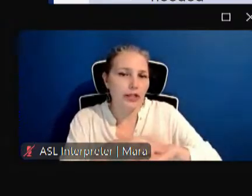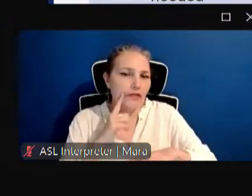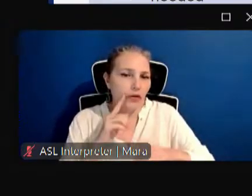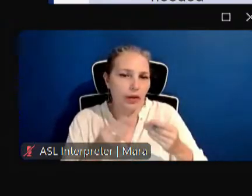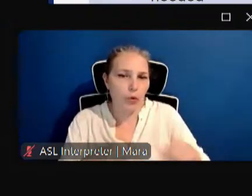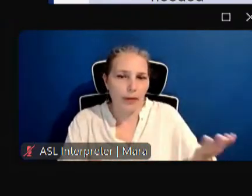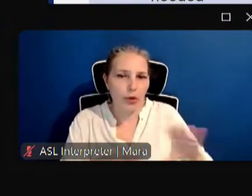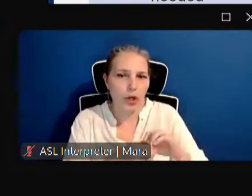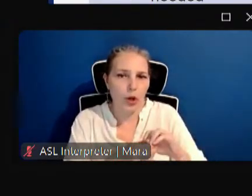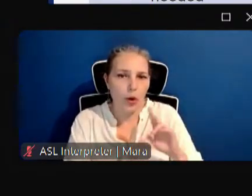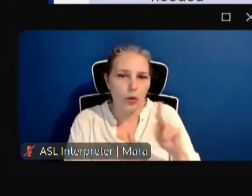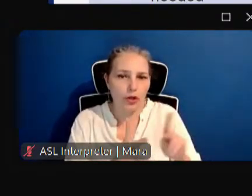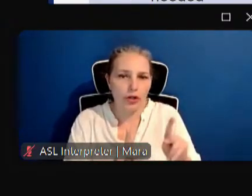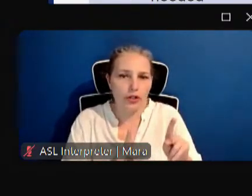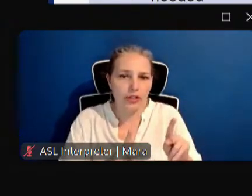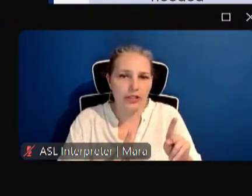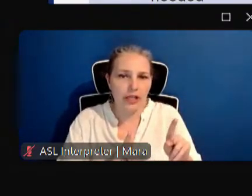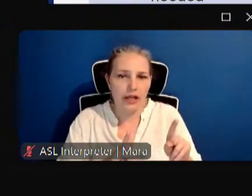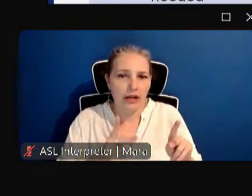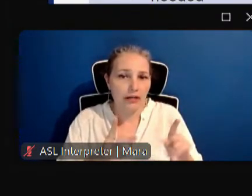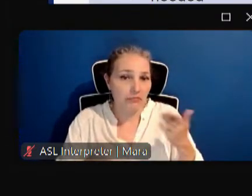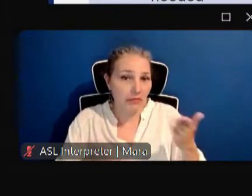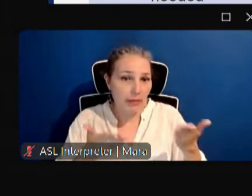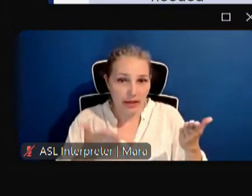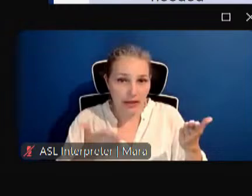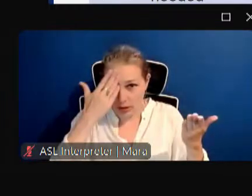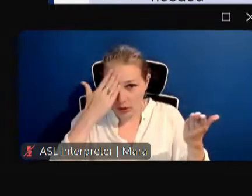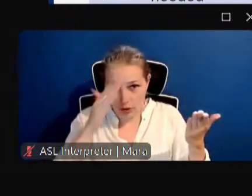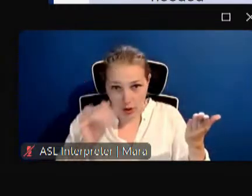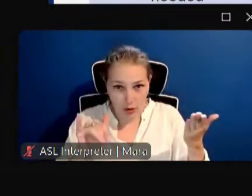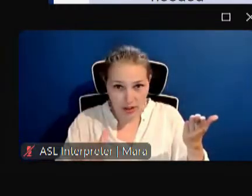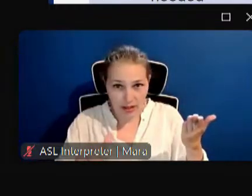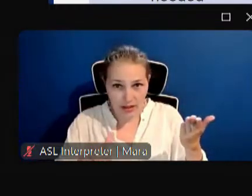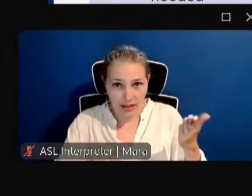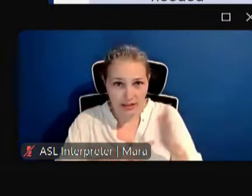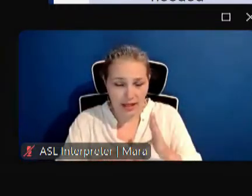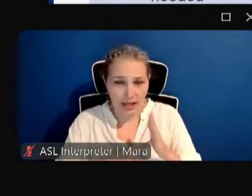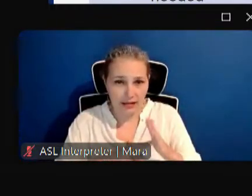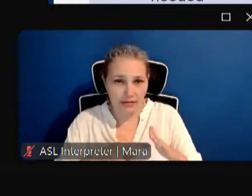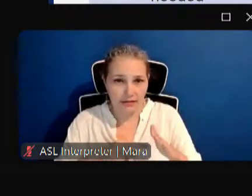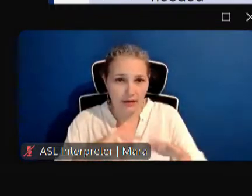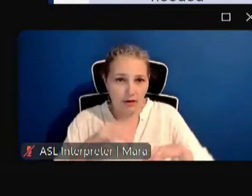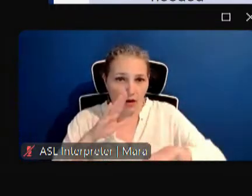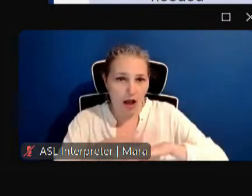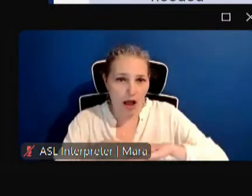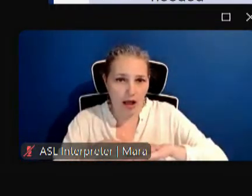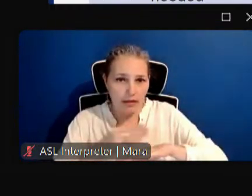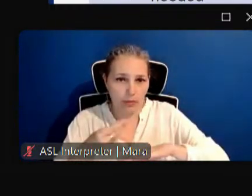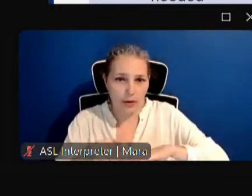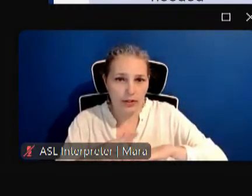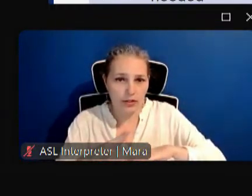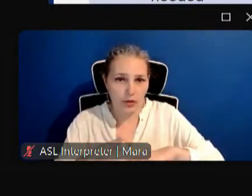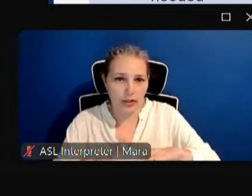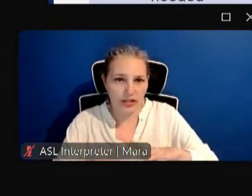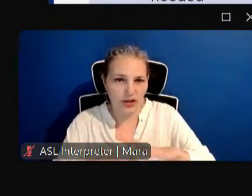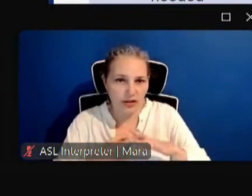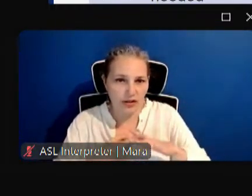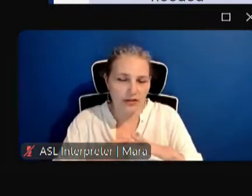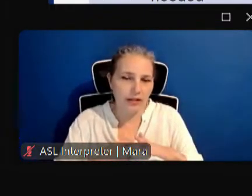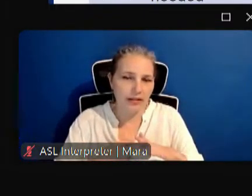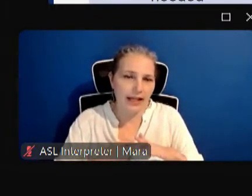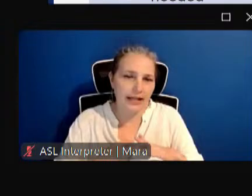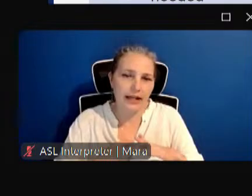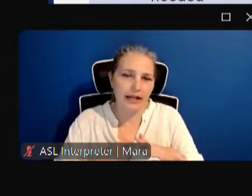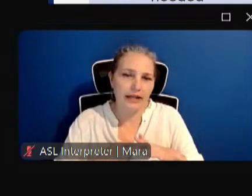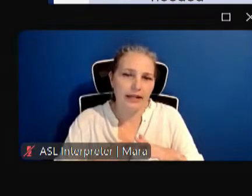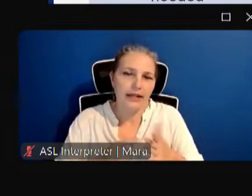aware that these signs have been placed on their property. So we have implemented a courtesy notice procedure in order to provide